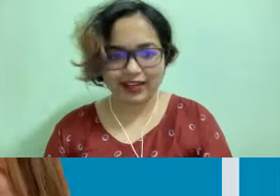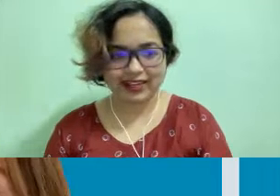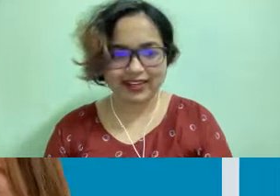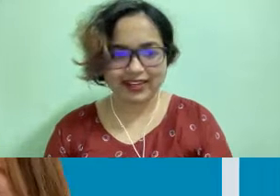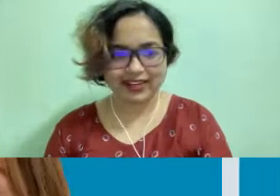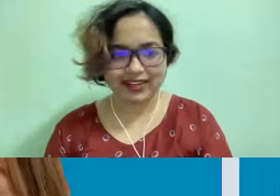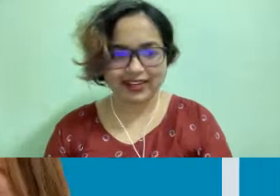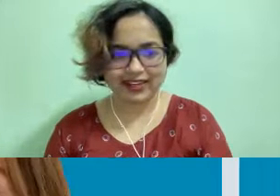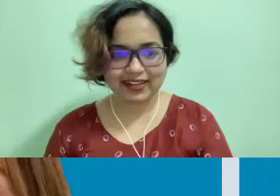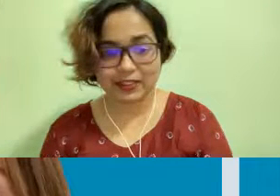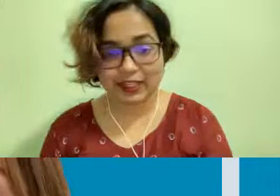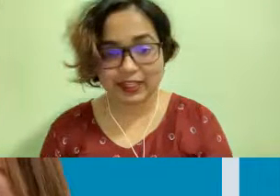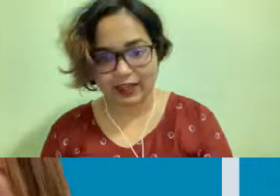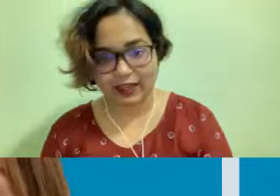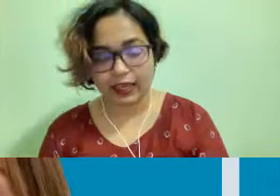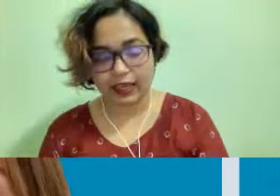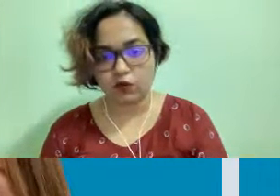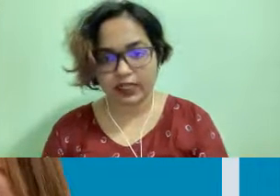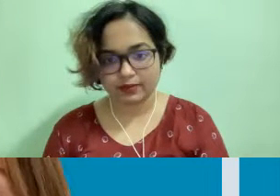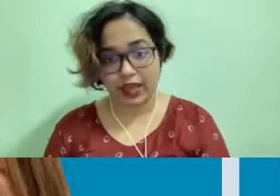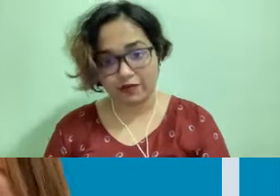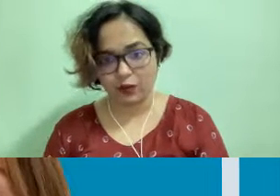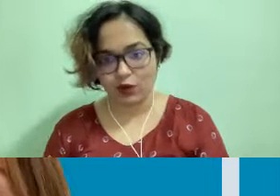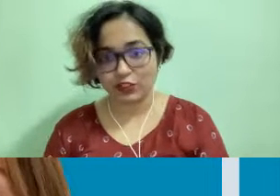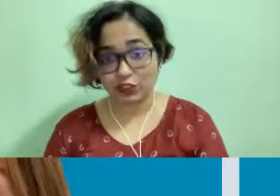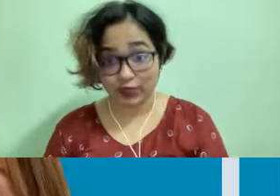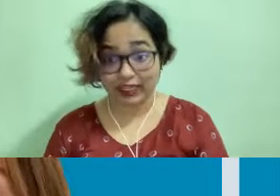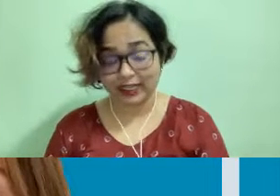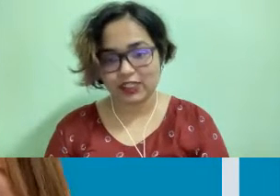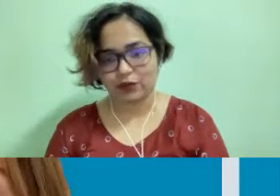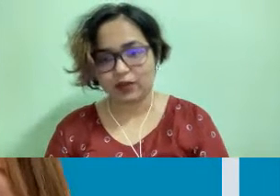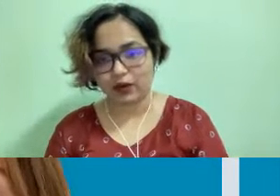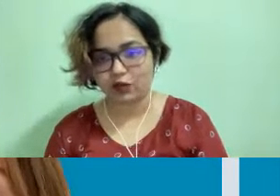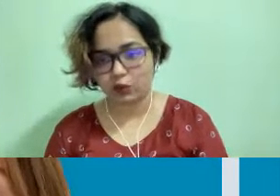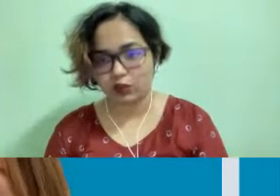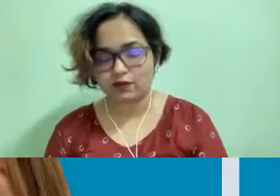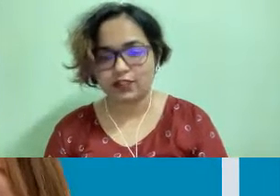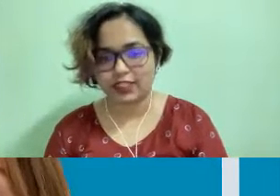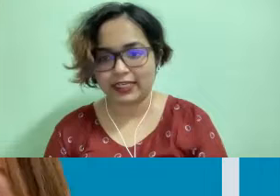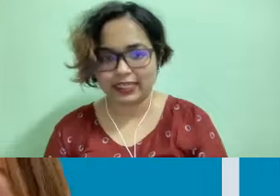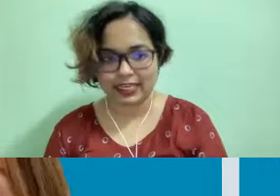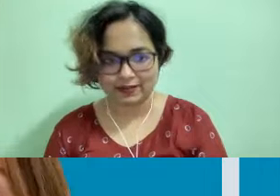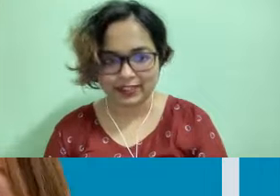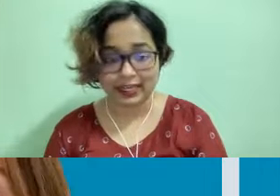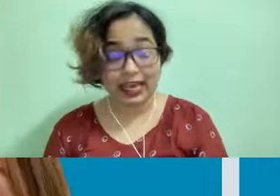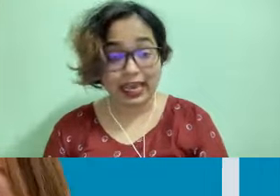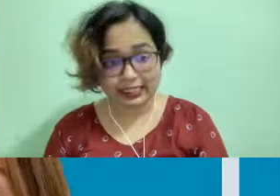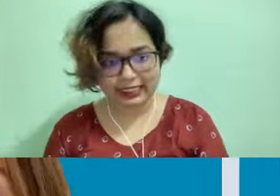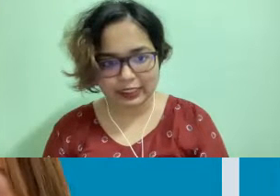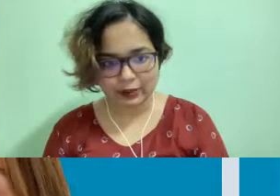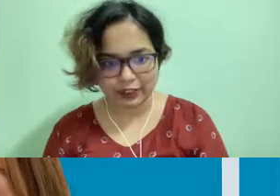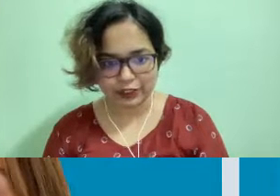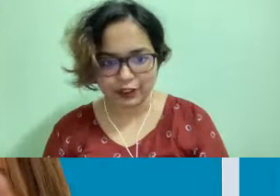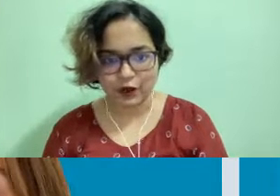Good morning, good afternoon, good evening, and welcome to everyone joining us from around the world for today's event